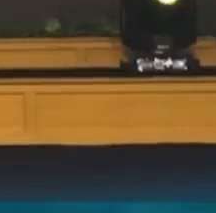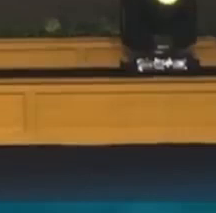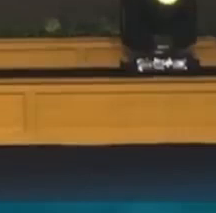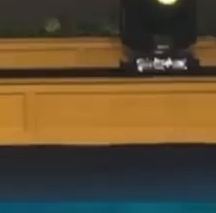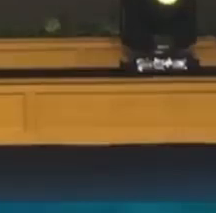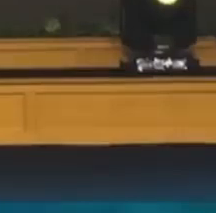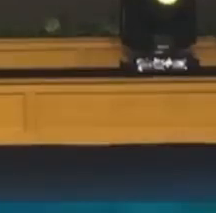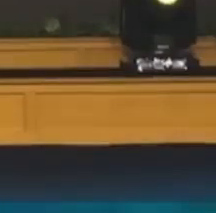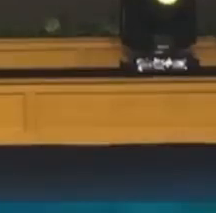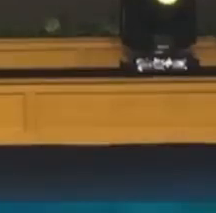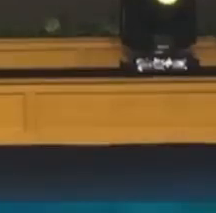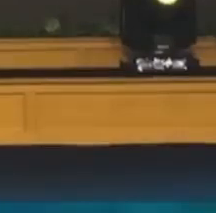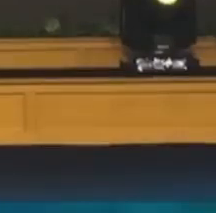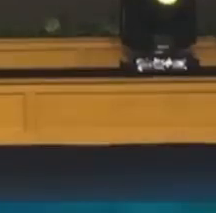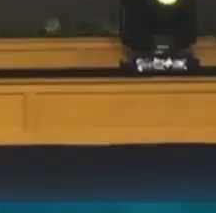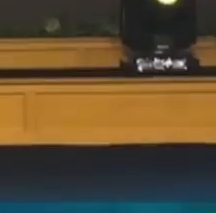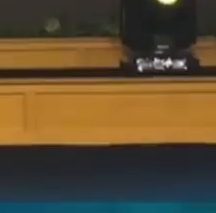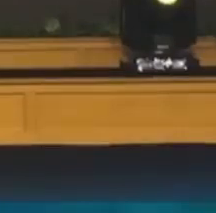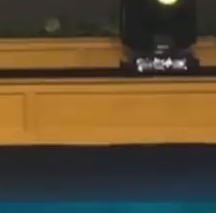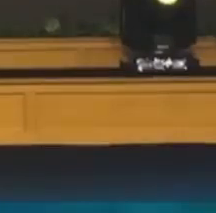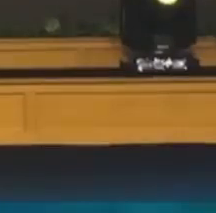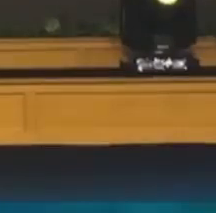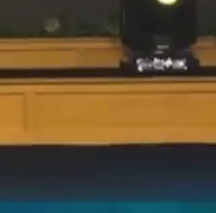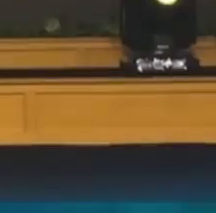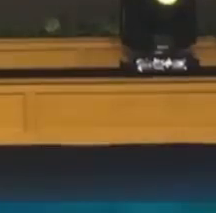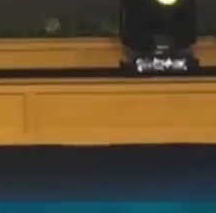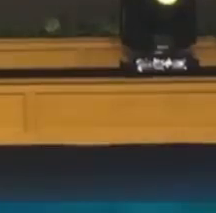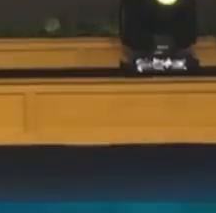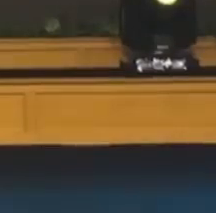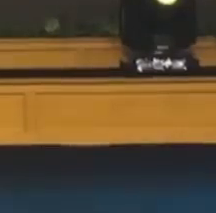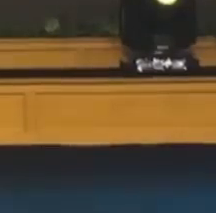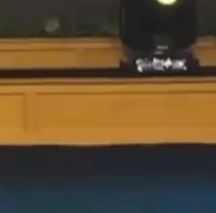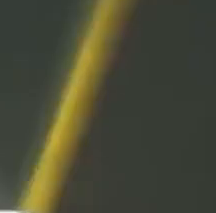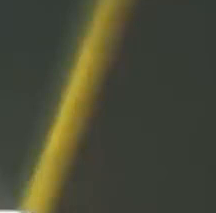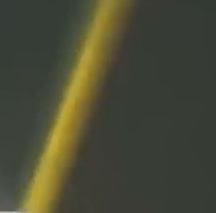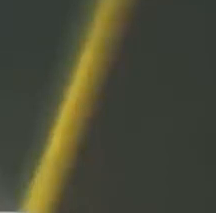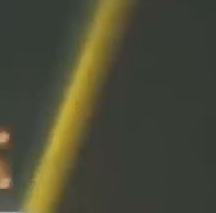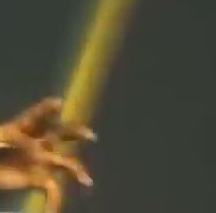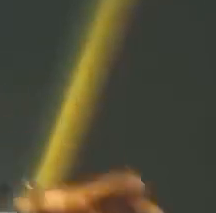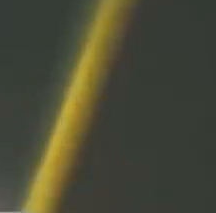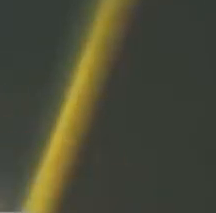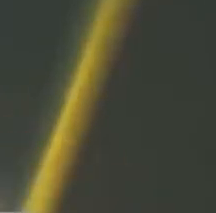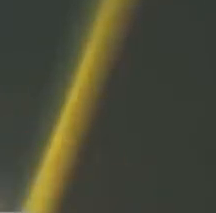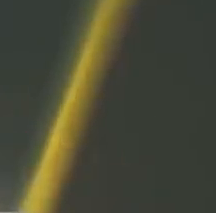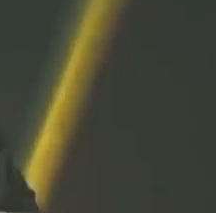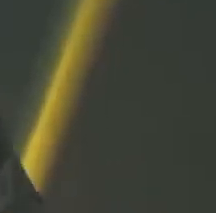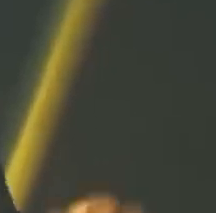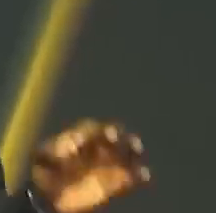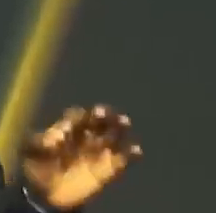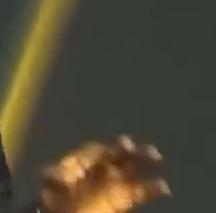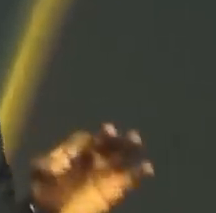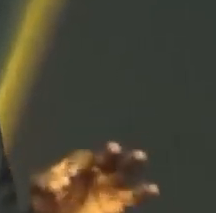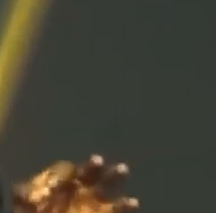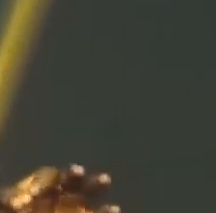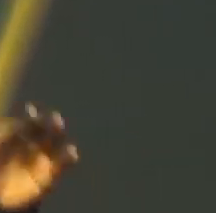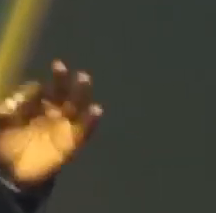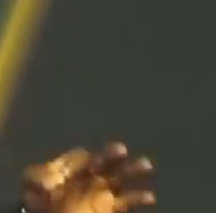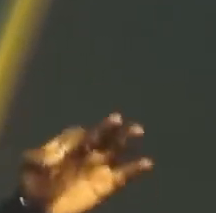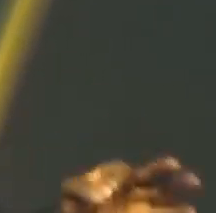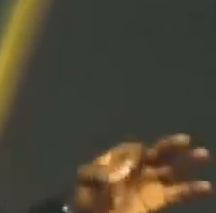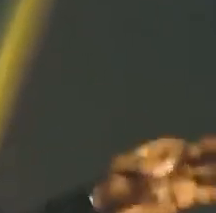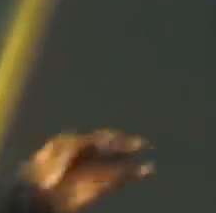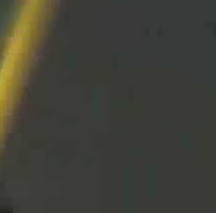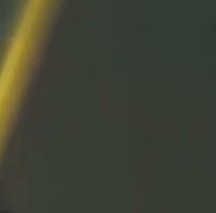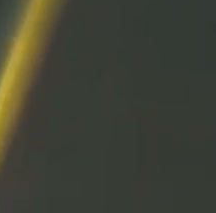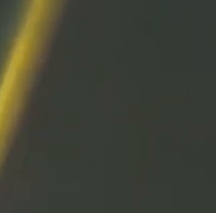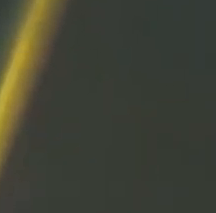prophets. Number four, another channel for spiritual communication is called the knowing or the